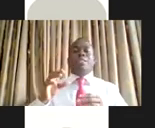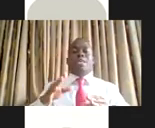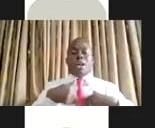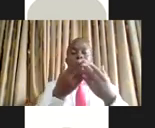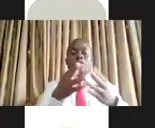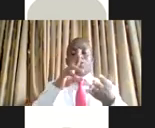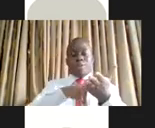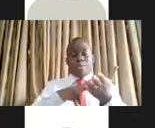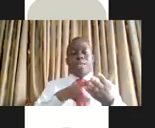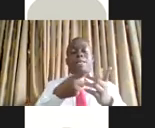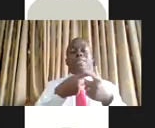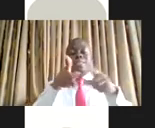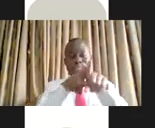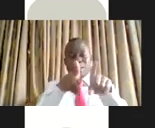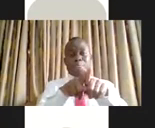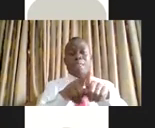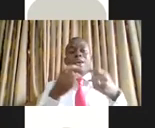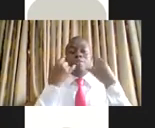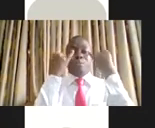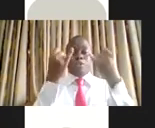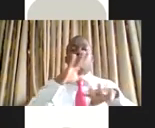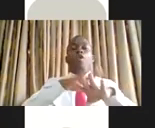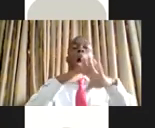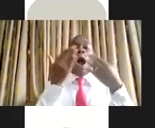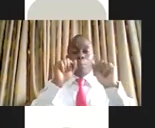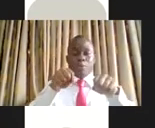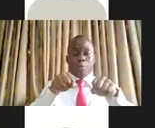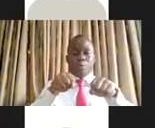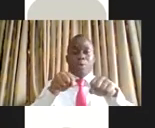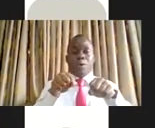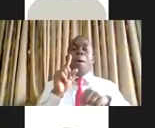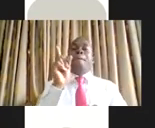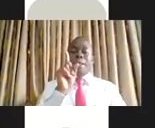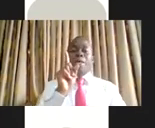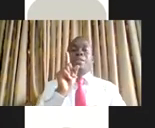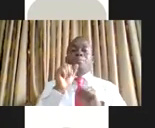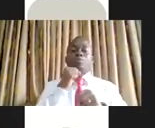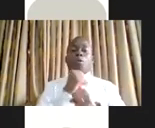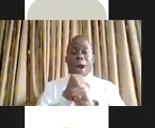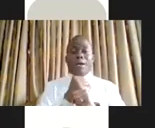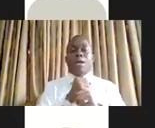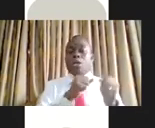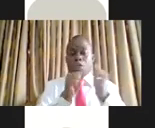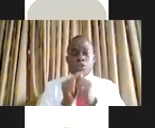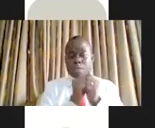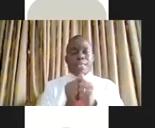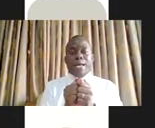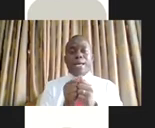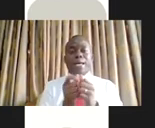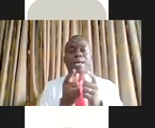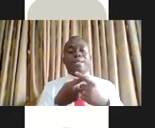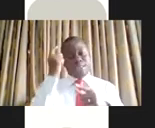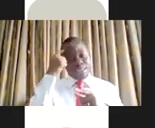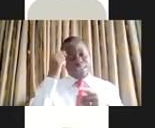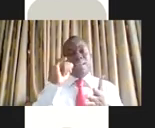and timelines on how Parliament, the 2 houses of Parliament should work. And I think that is a